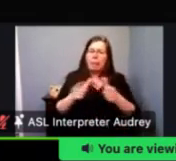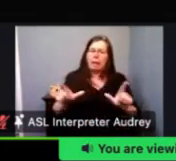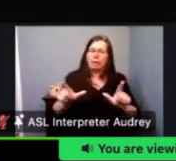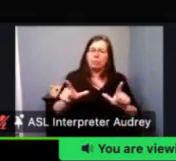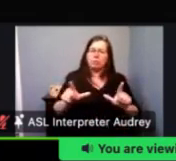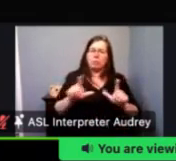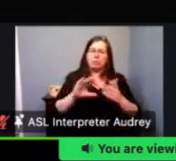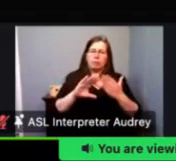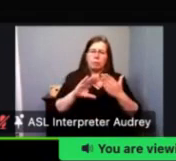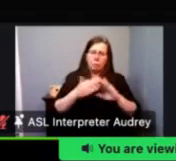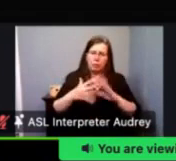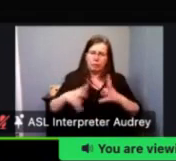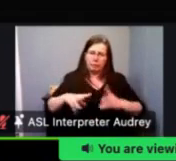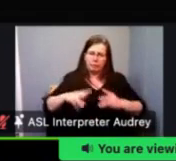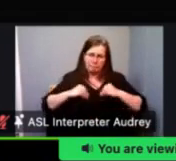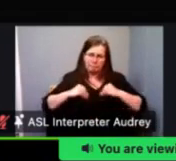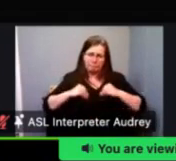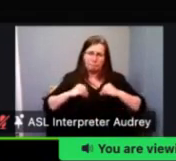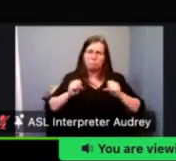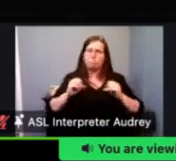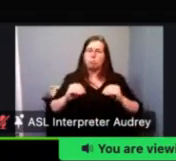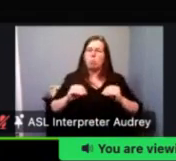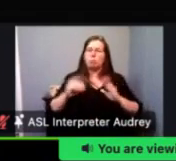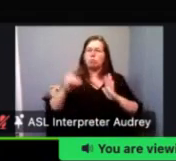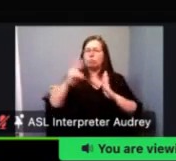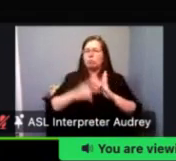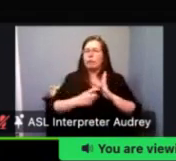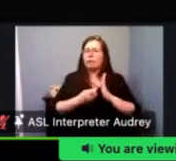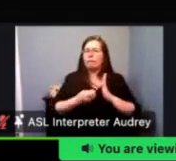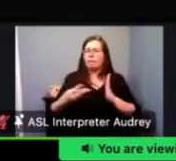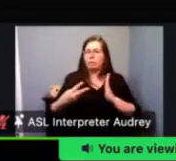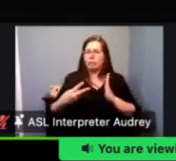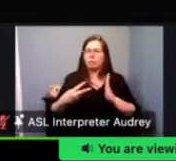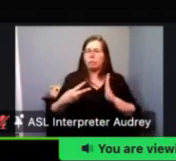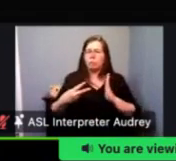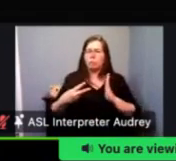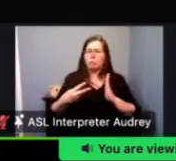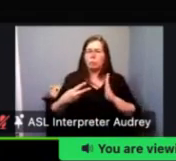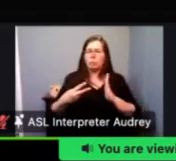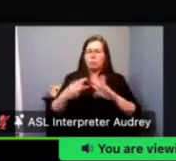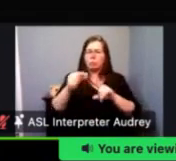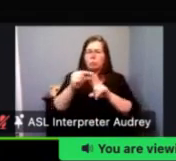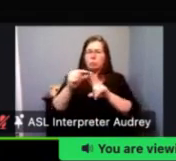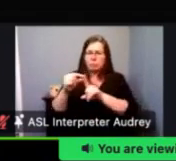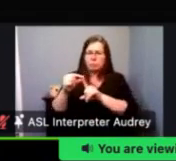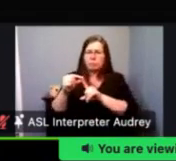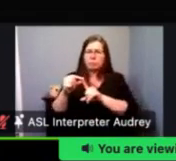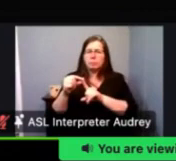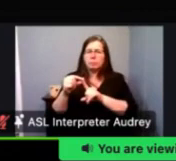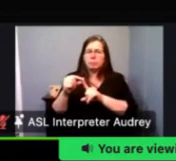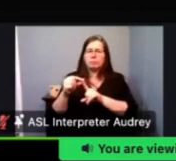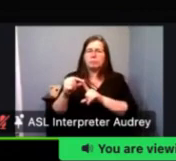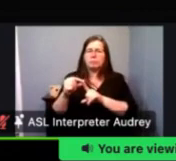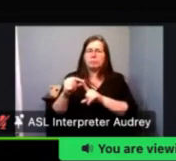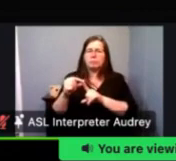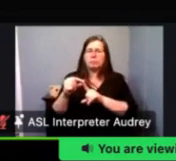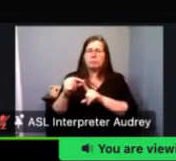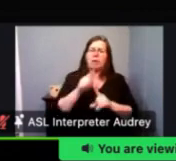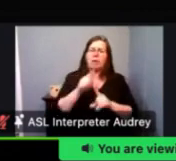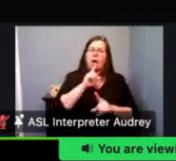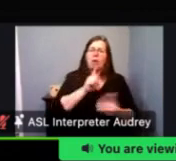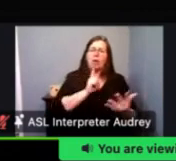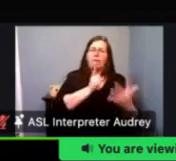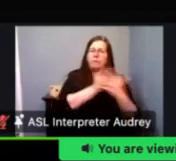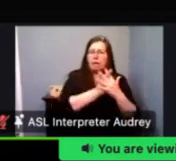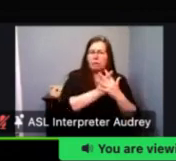by community. So just going through a few terms, offensive in the disability